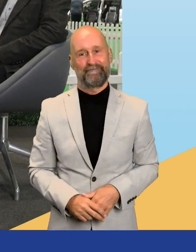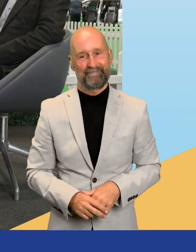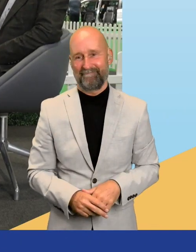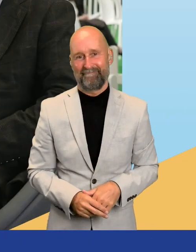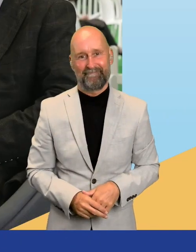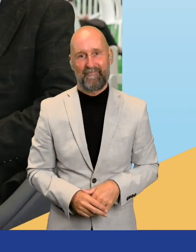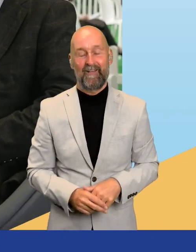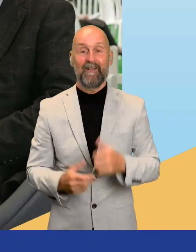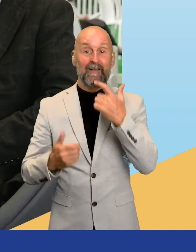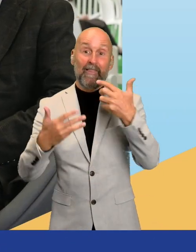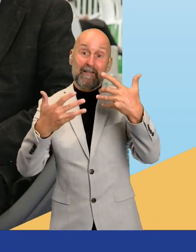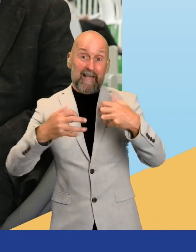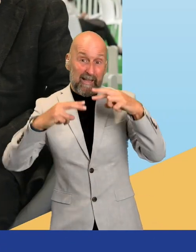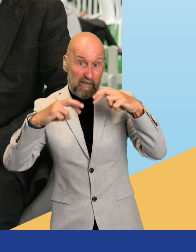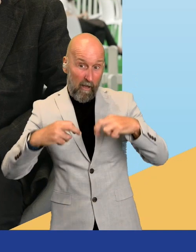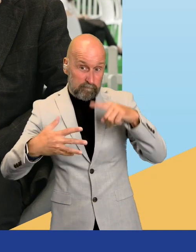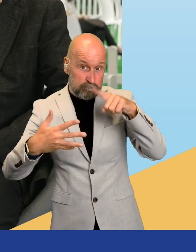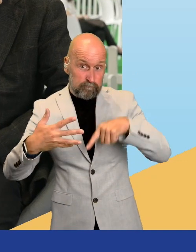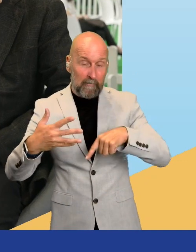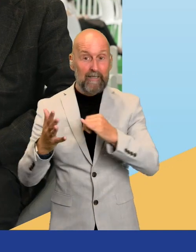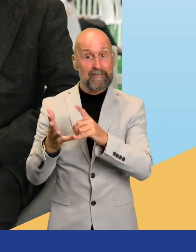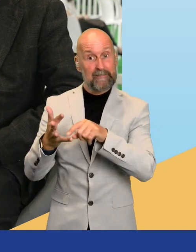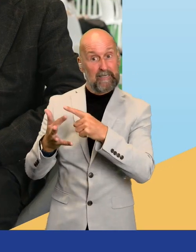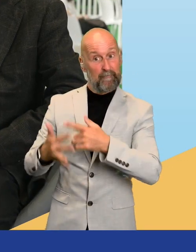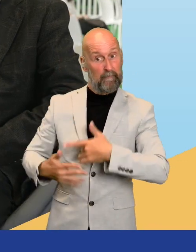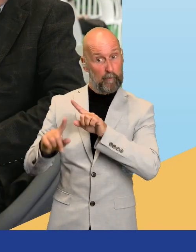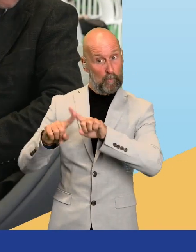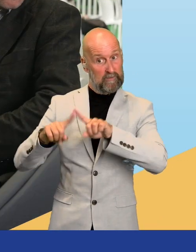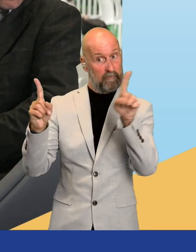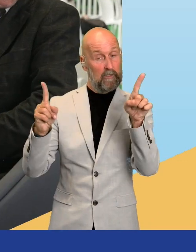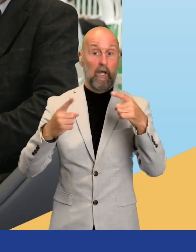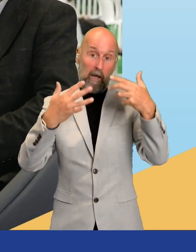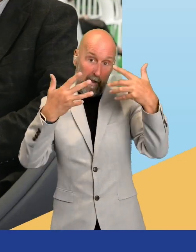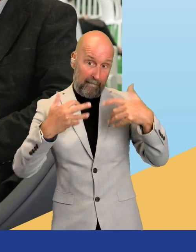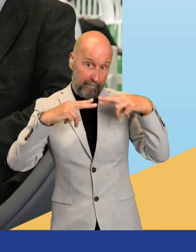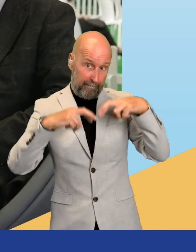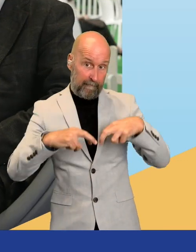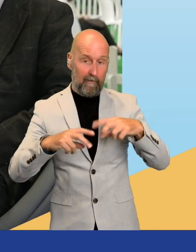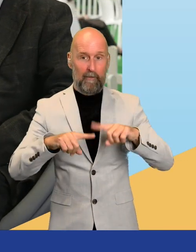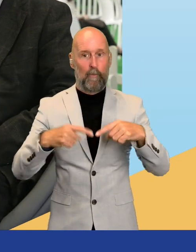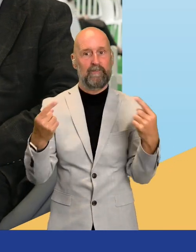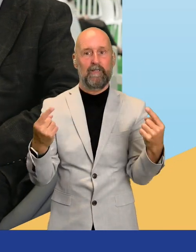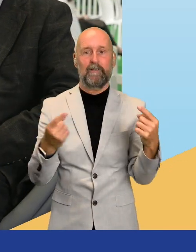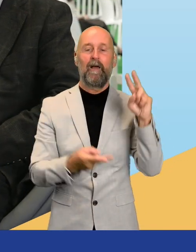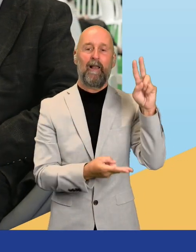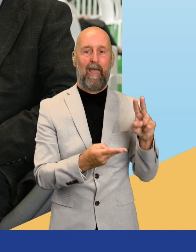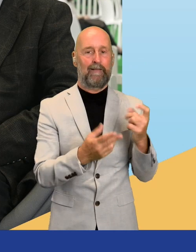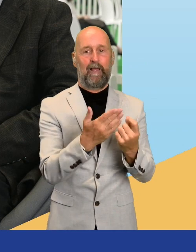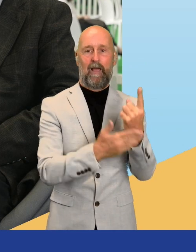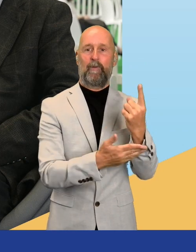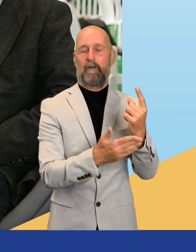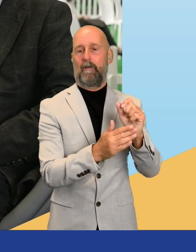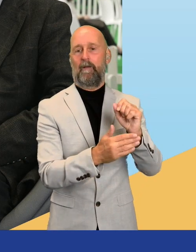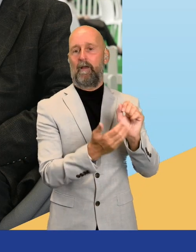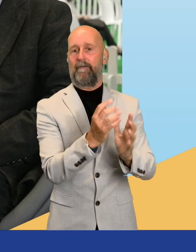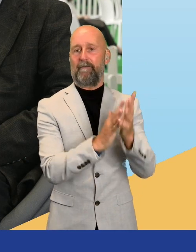all the data I've seen, the answer, Steve might have a different view on this, but any studies I've looked at, it's actually the opposite. They're less likely to catch fire. Uh-huh. It's just people